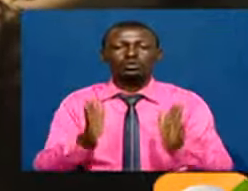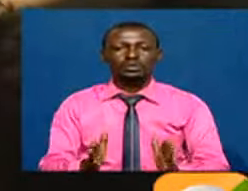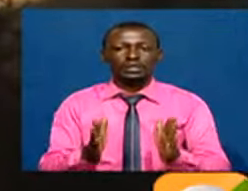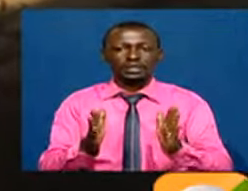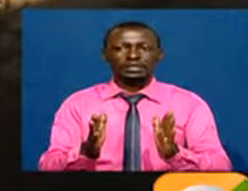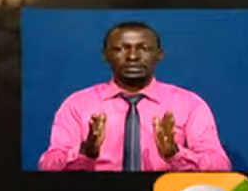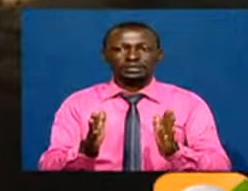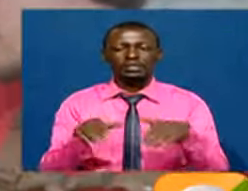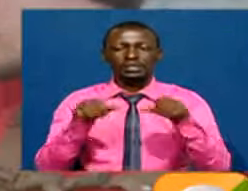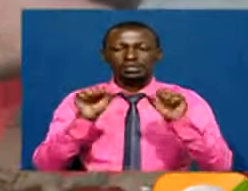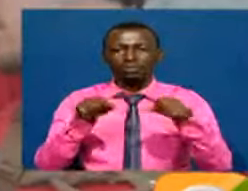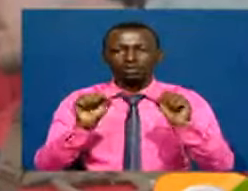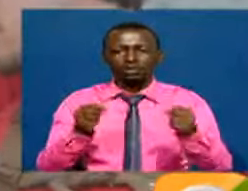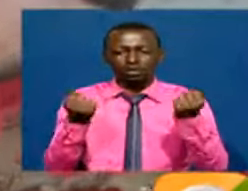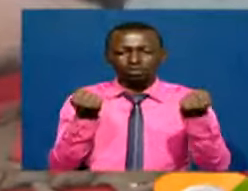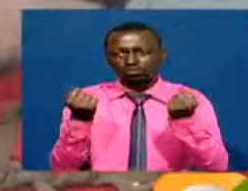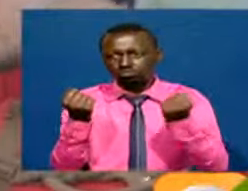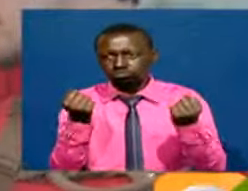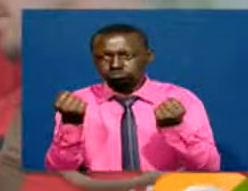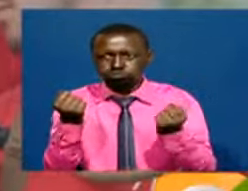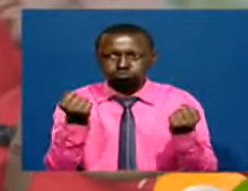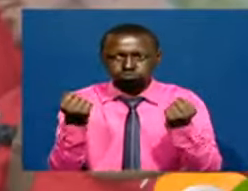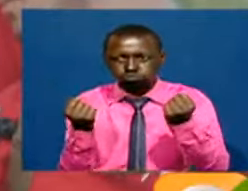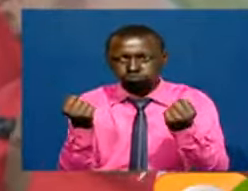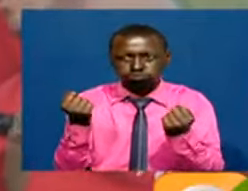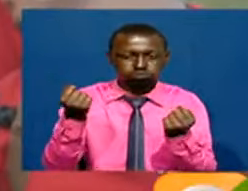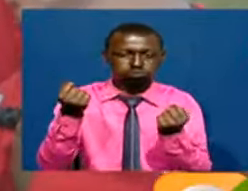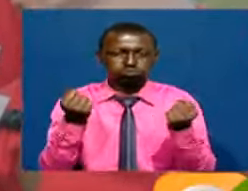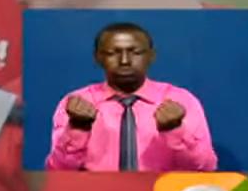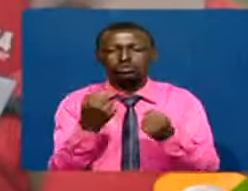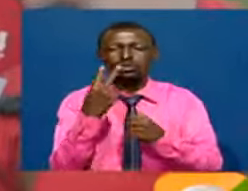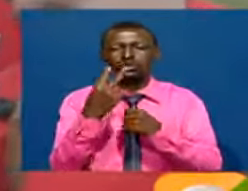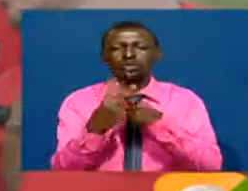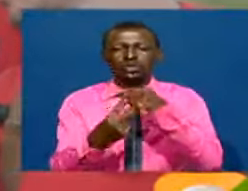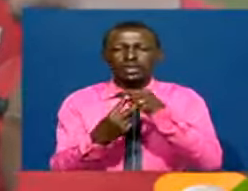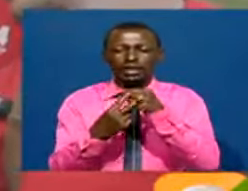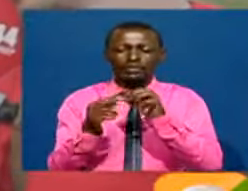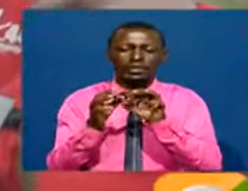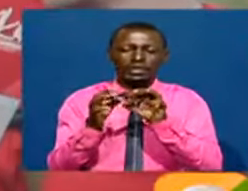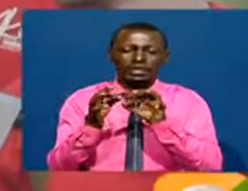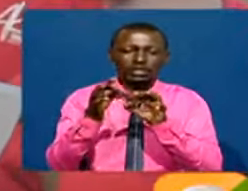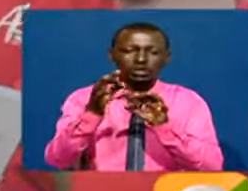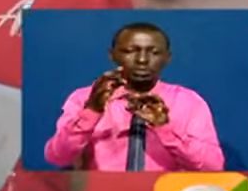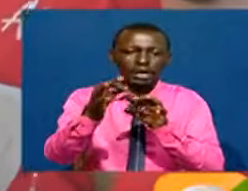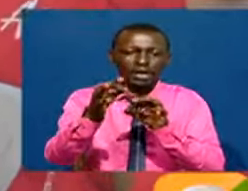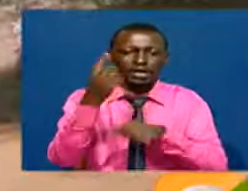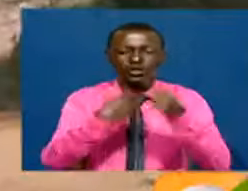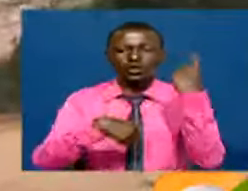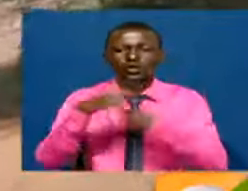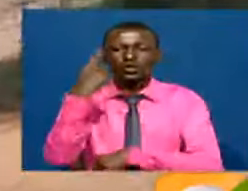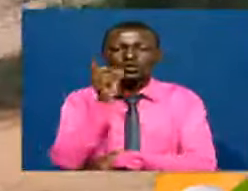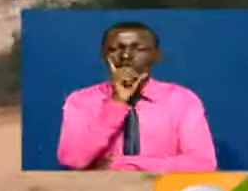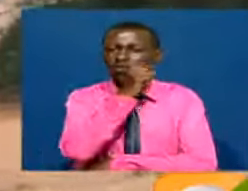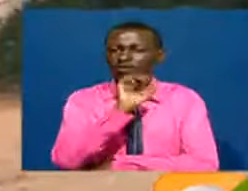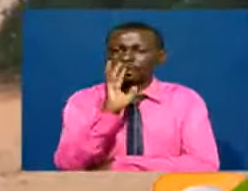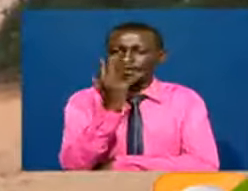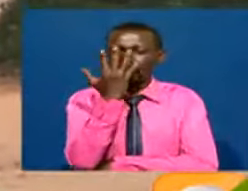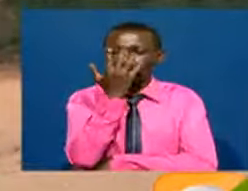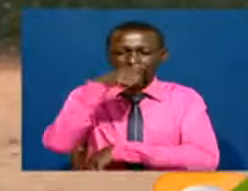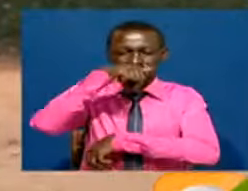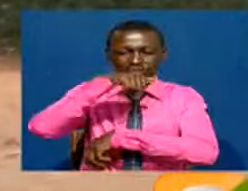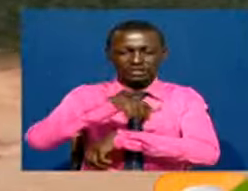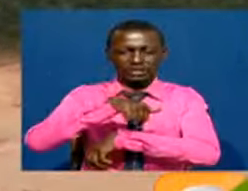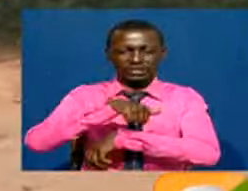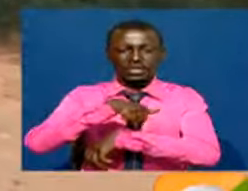covered the tough course under the super modified category of 27 kilometers to emerge victorious for the fifth time in the